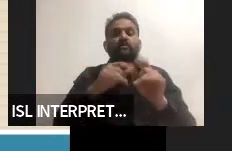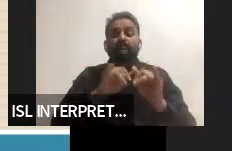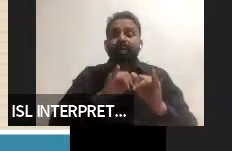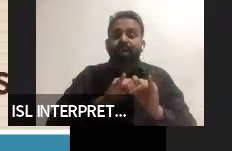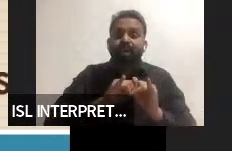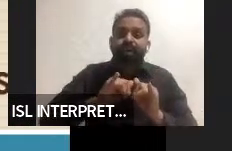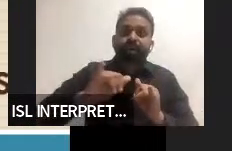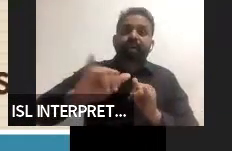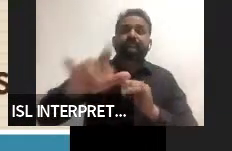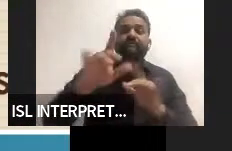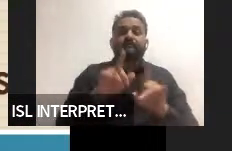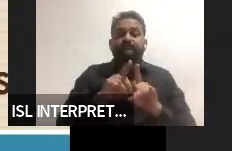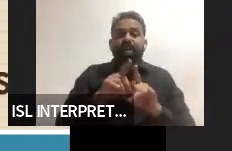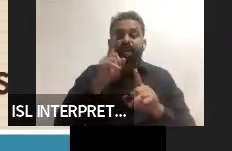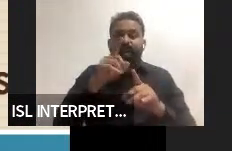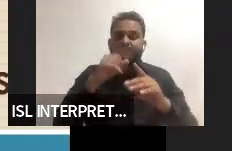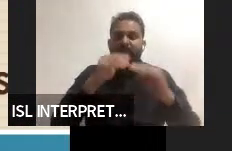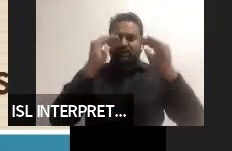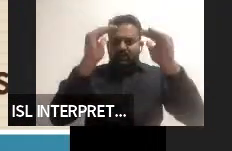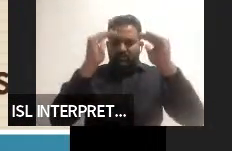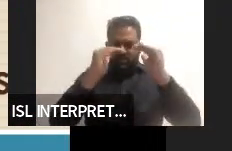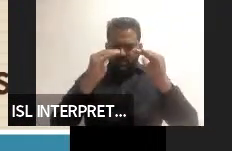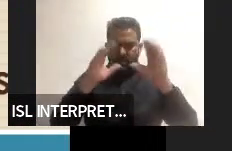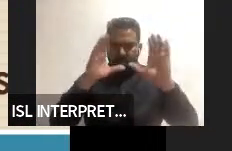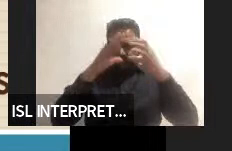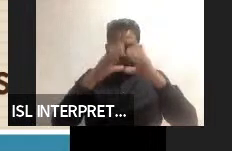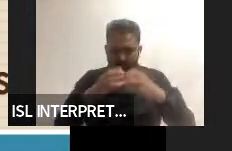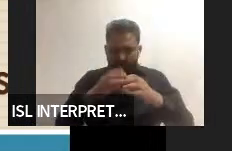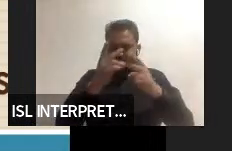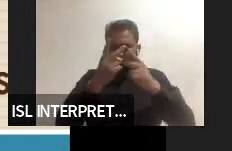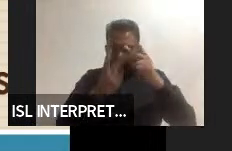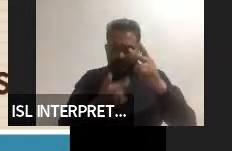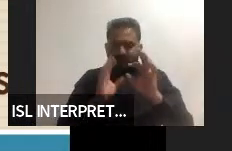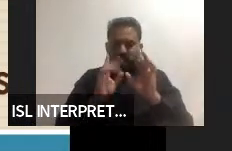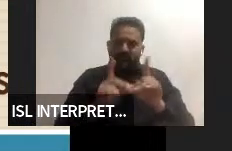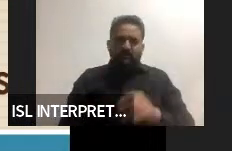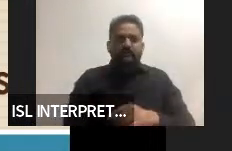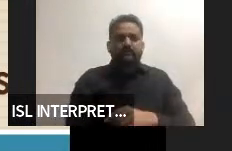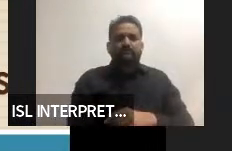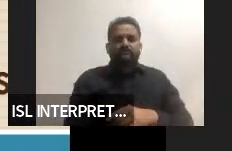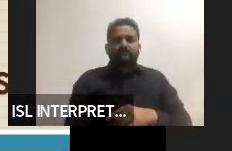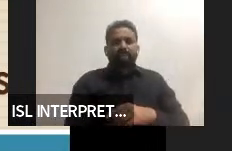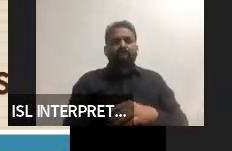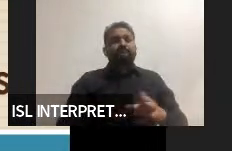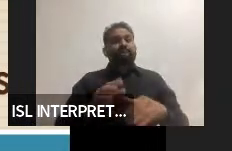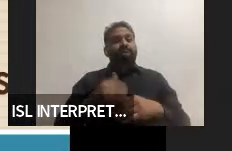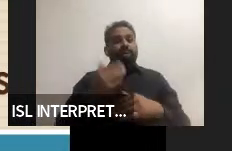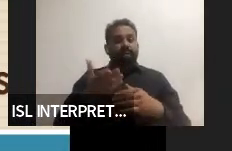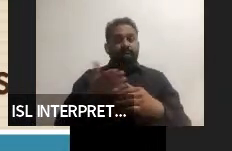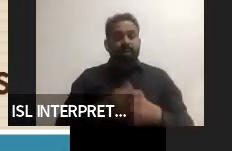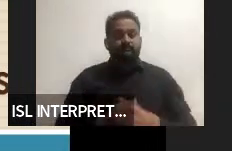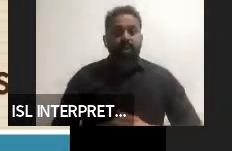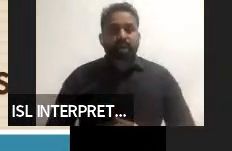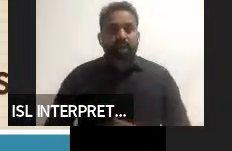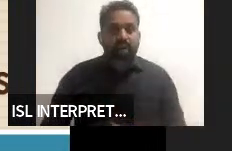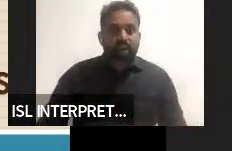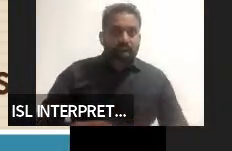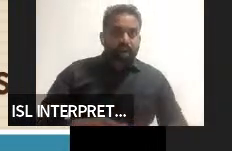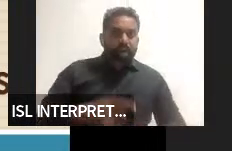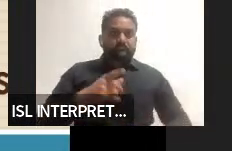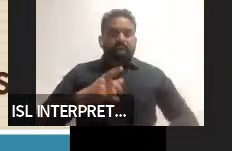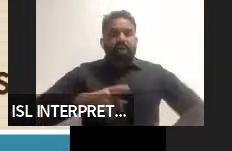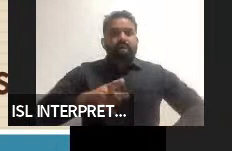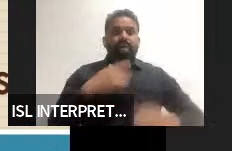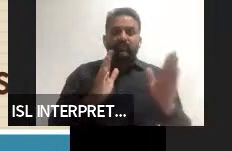should have the category, and consistency is good. Then you will have scholarly writings, books,